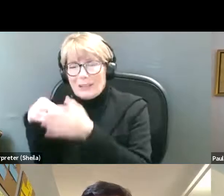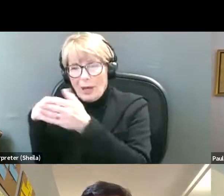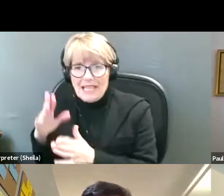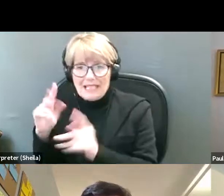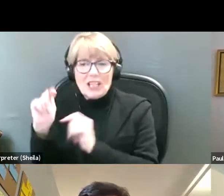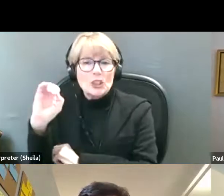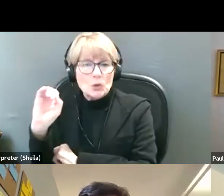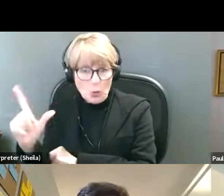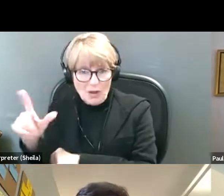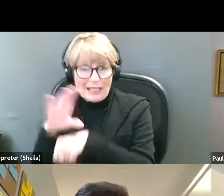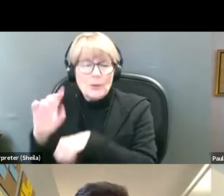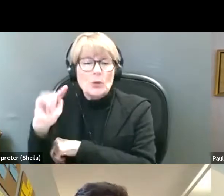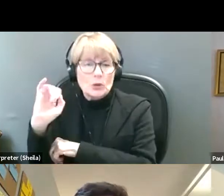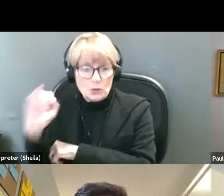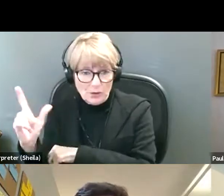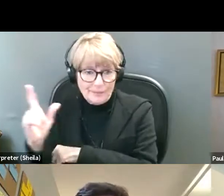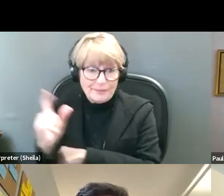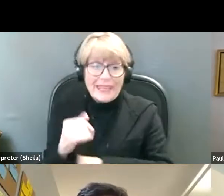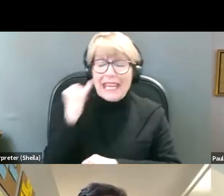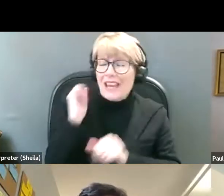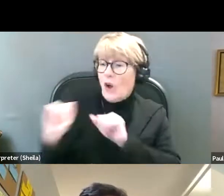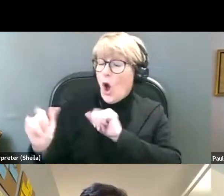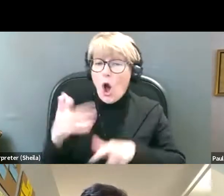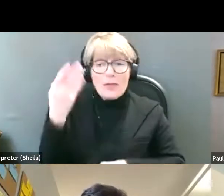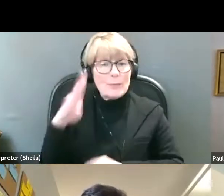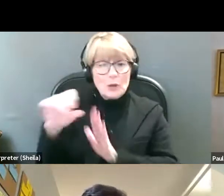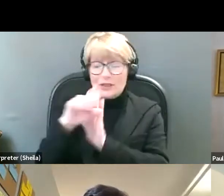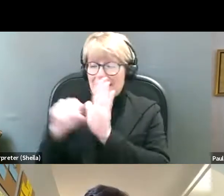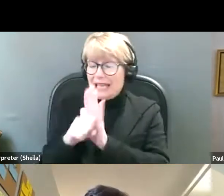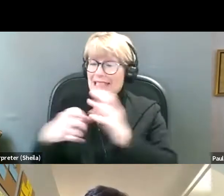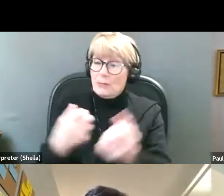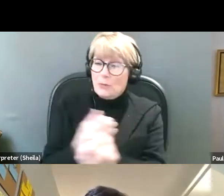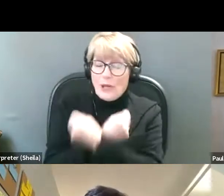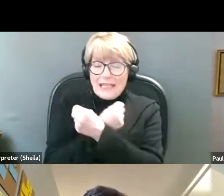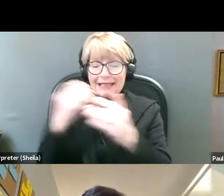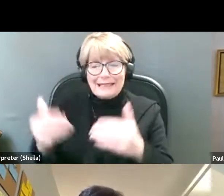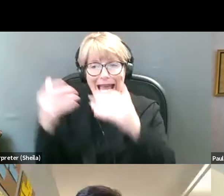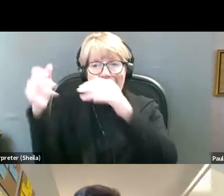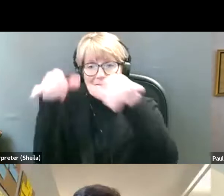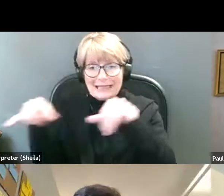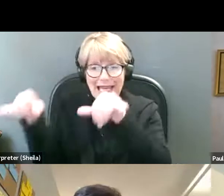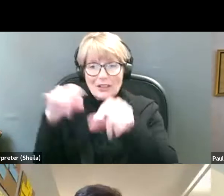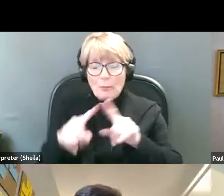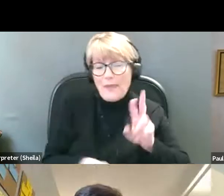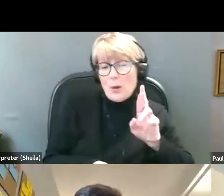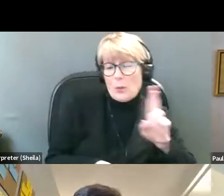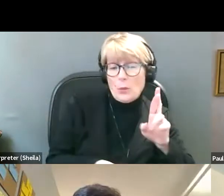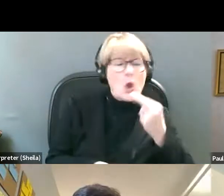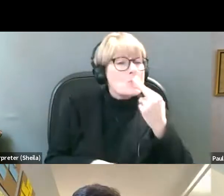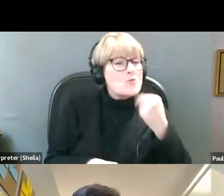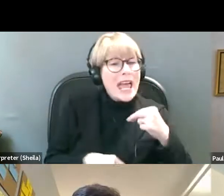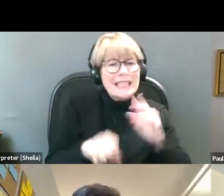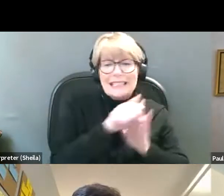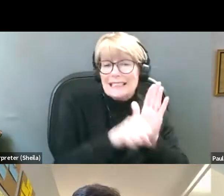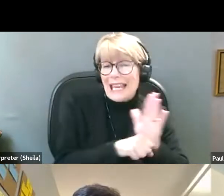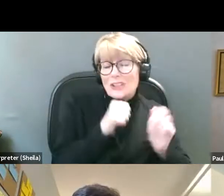We have this question: if all the blue states embrace these high standards, but the red states don't,